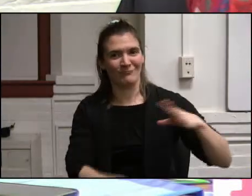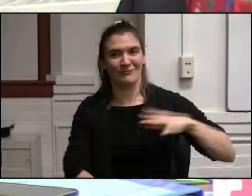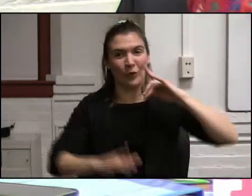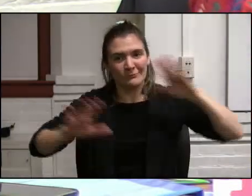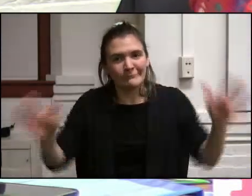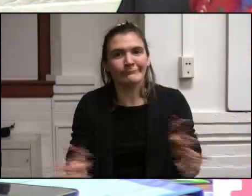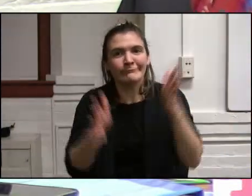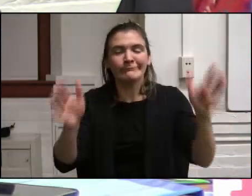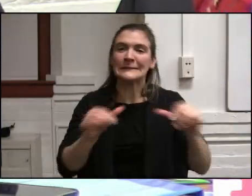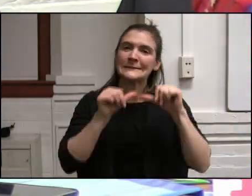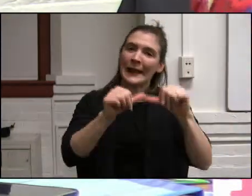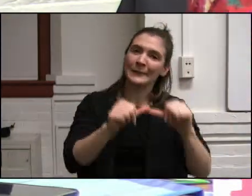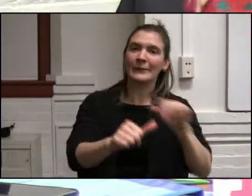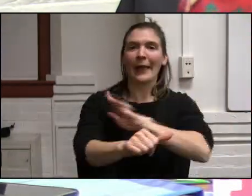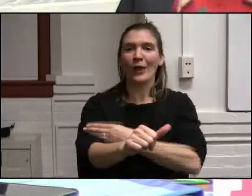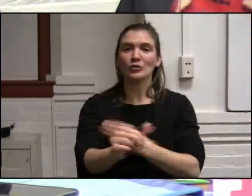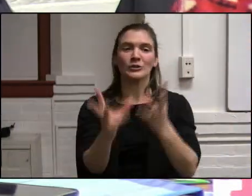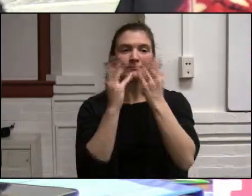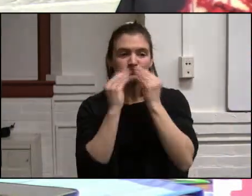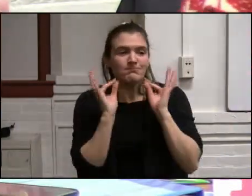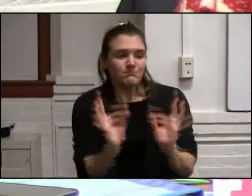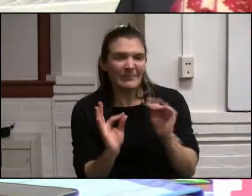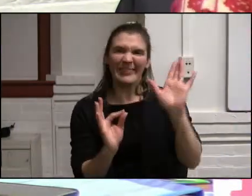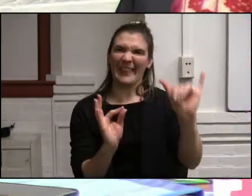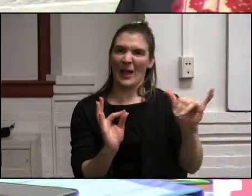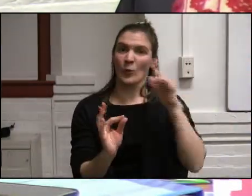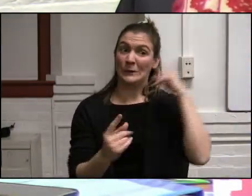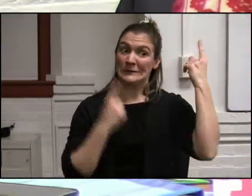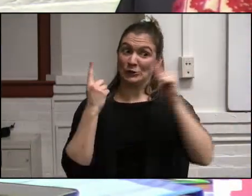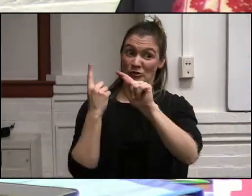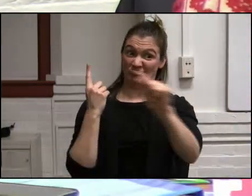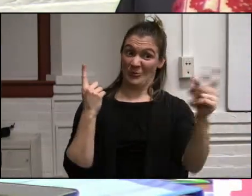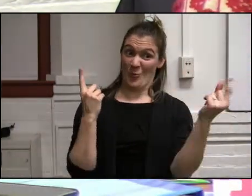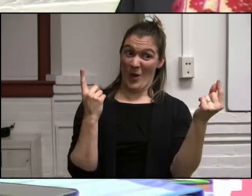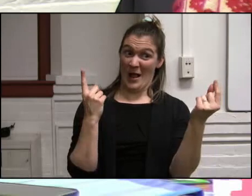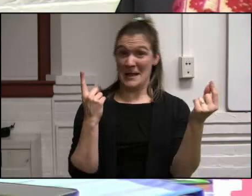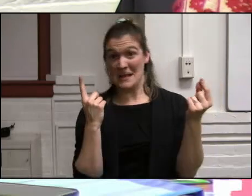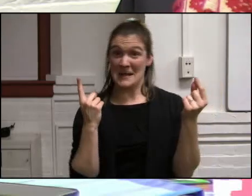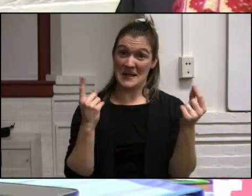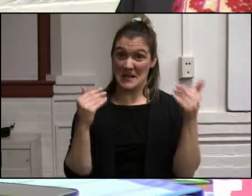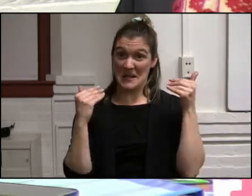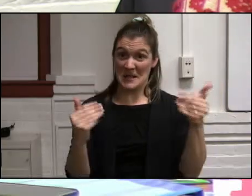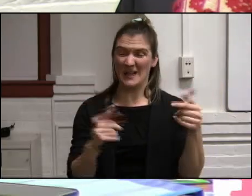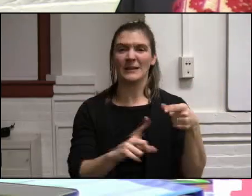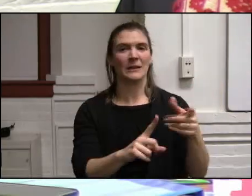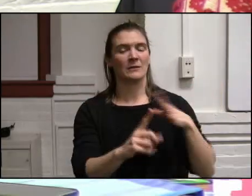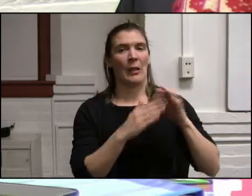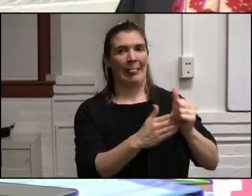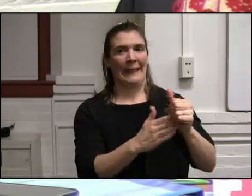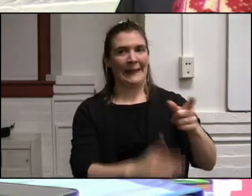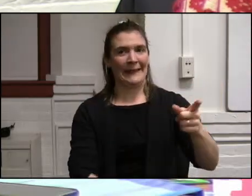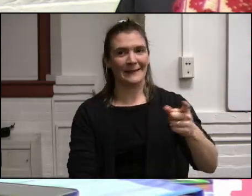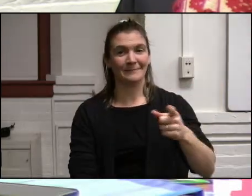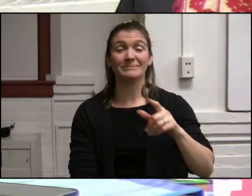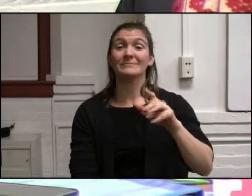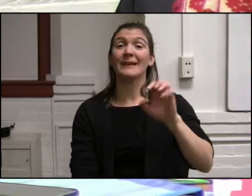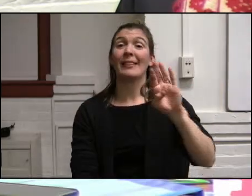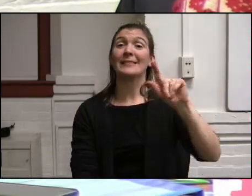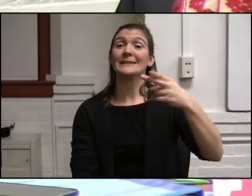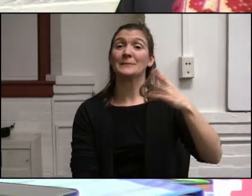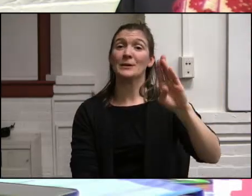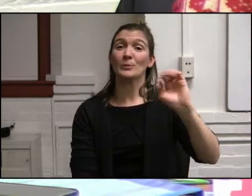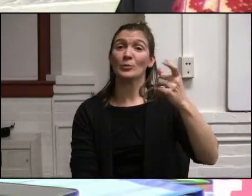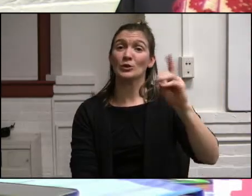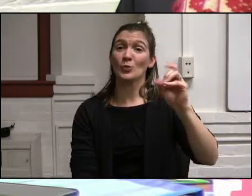promoting the sustainability position when we were considering whether or not to create that. And Elizabeth